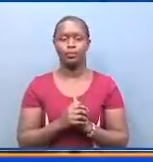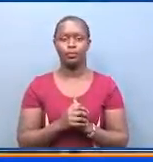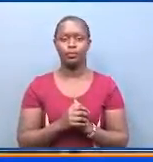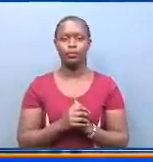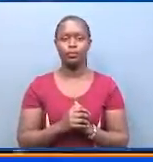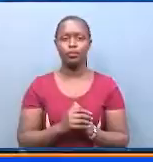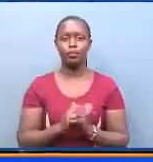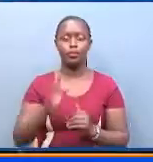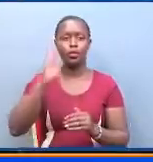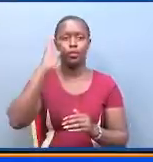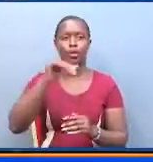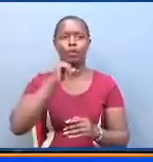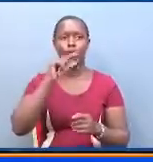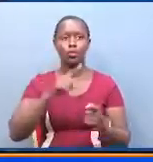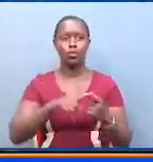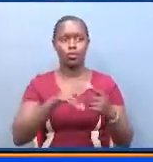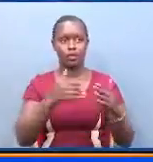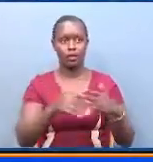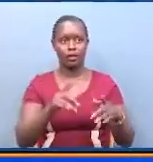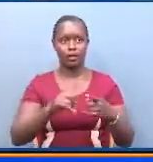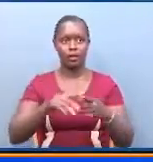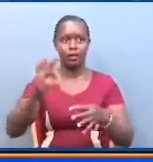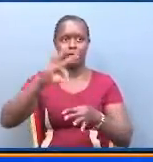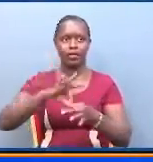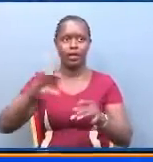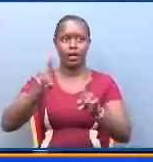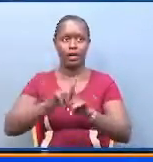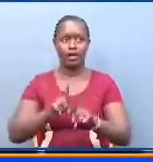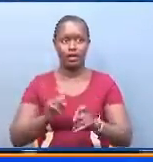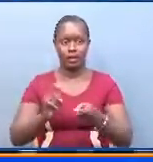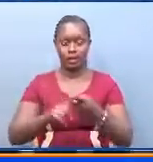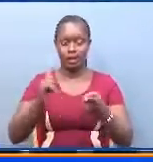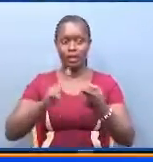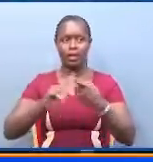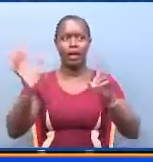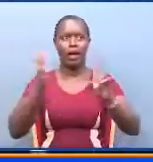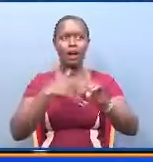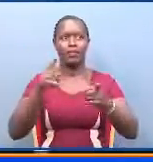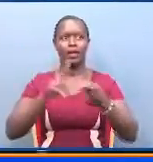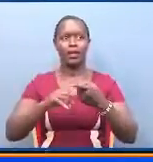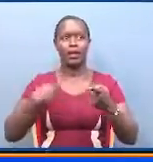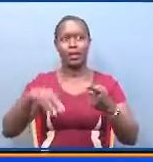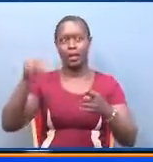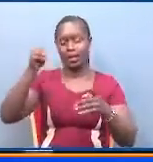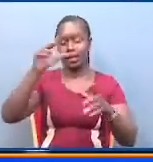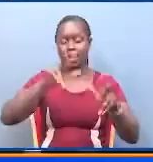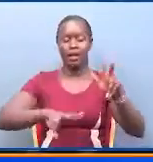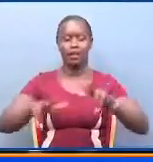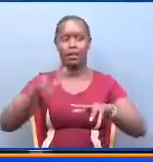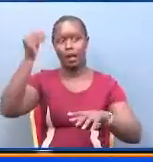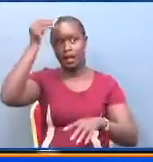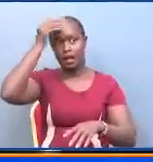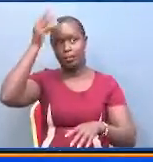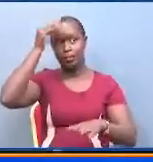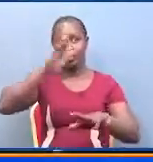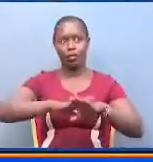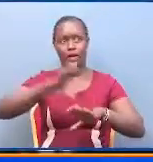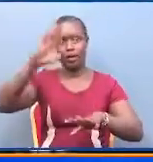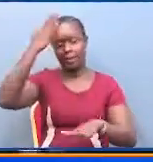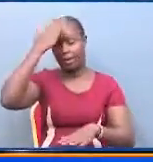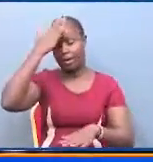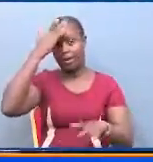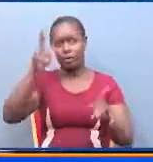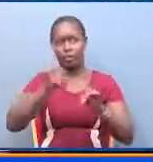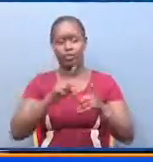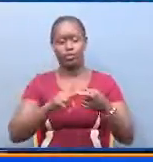will not relent their vote hand as they intensified their campaigns in Kirinyaga and Kiambu counties Monday. In an effort to